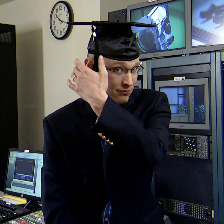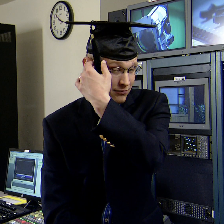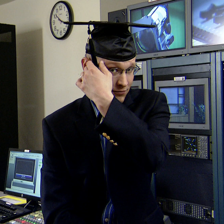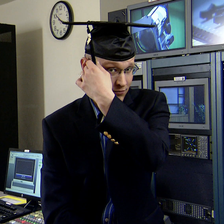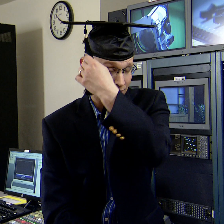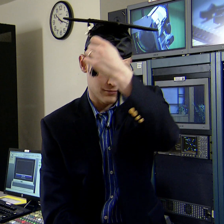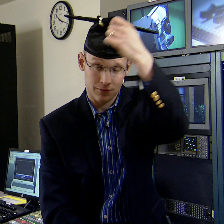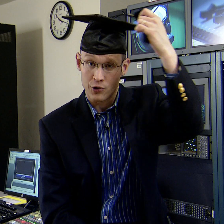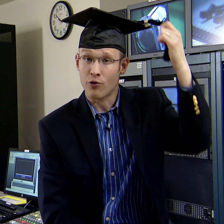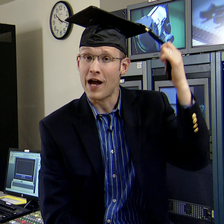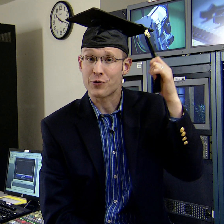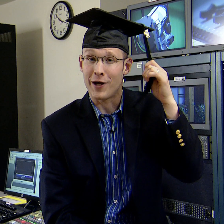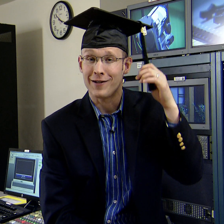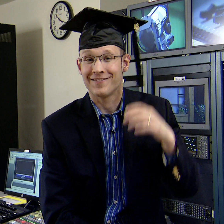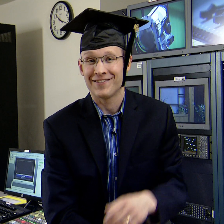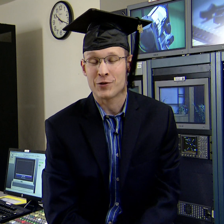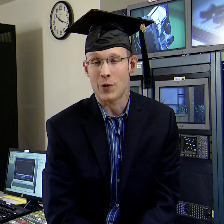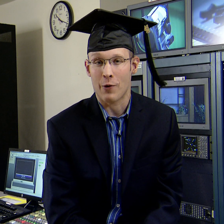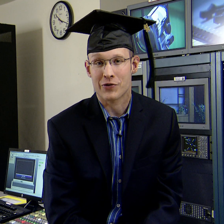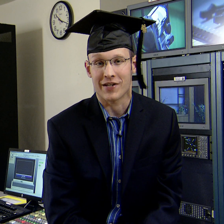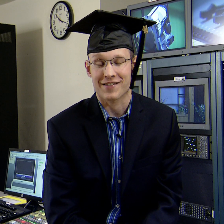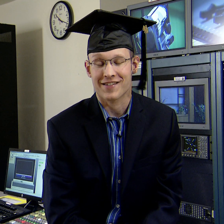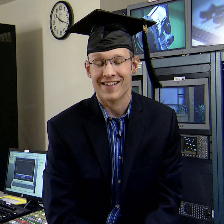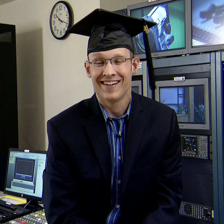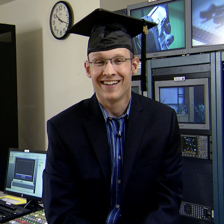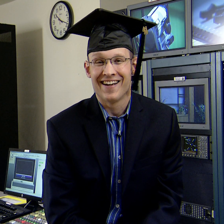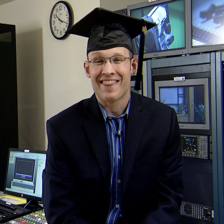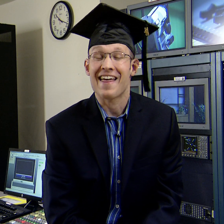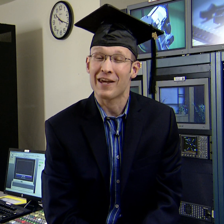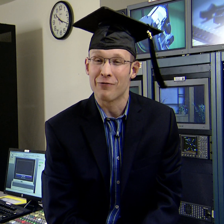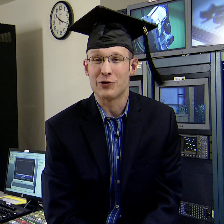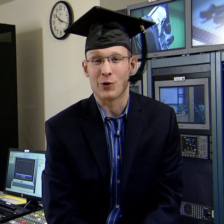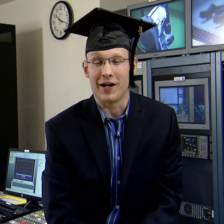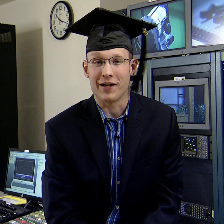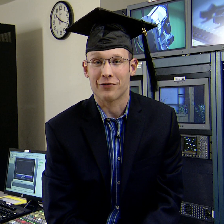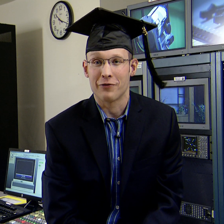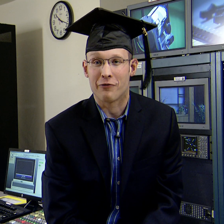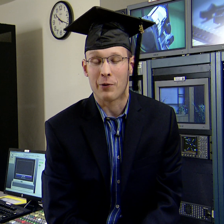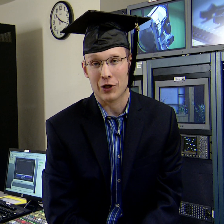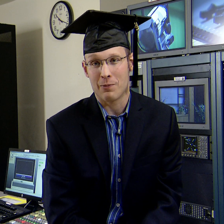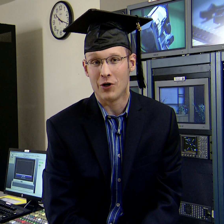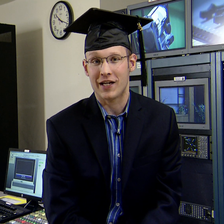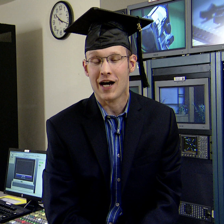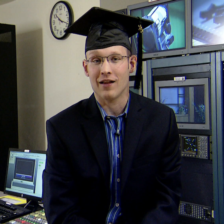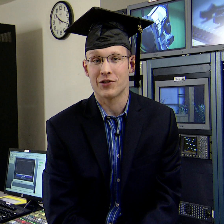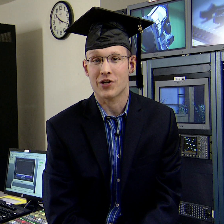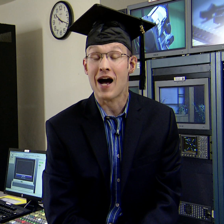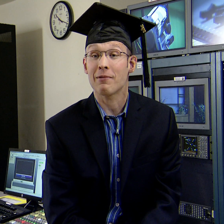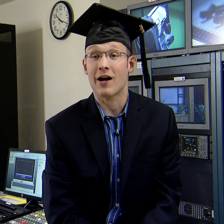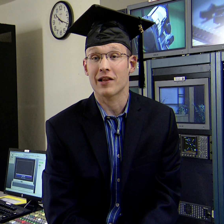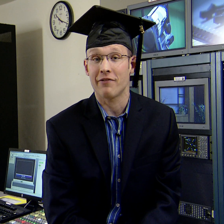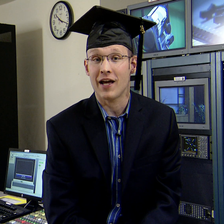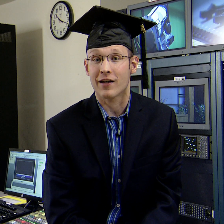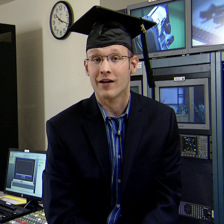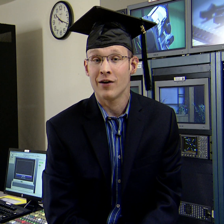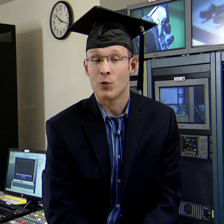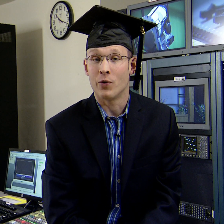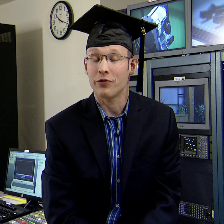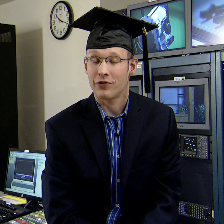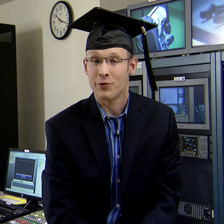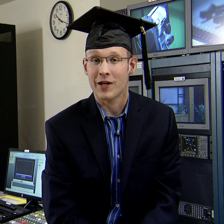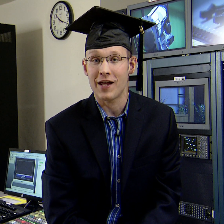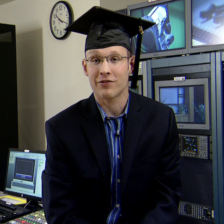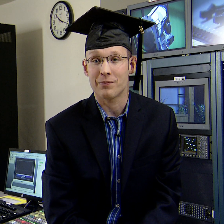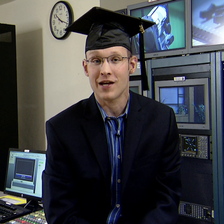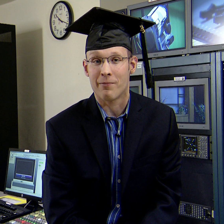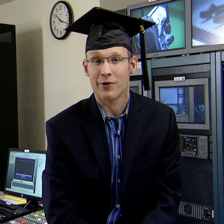and graduate to our 6th. Thank you for joining us. For Bergen Community College, I'm Larry Levanka. We'll